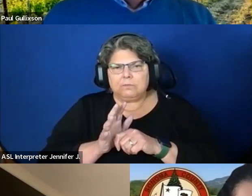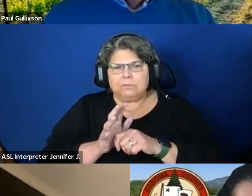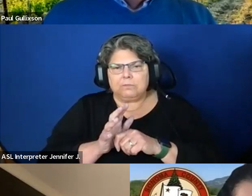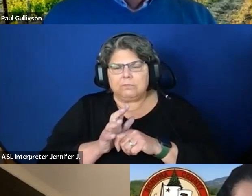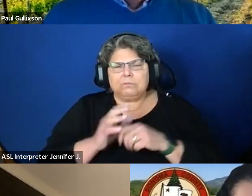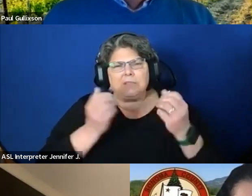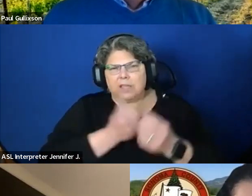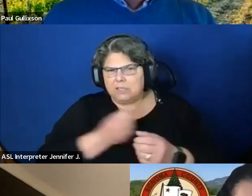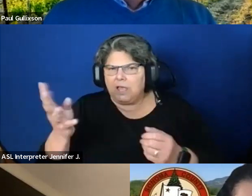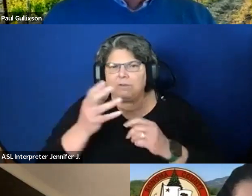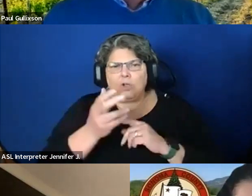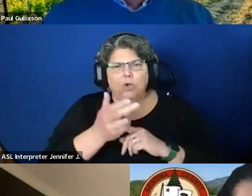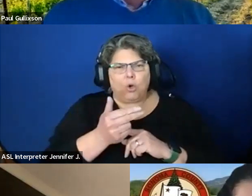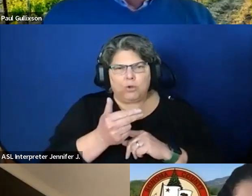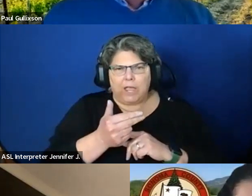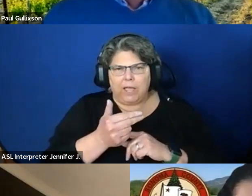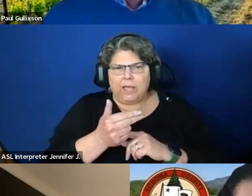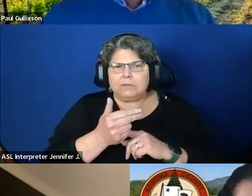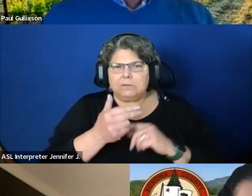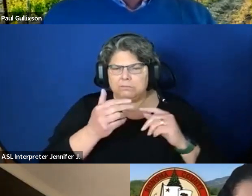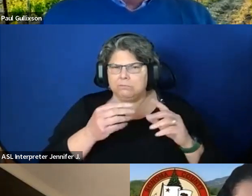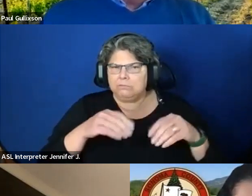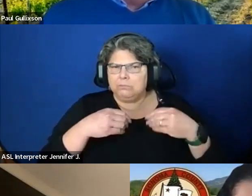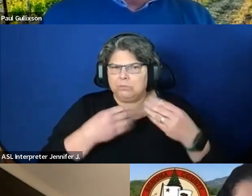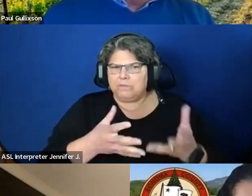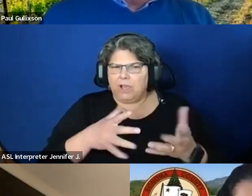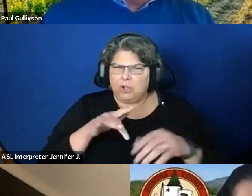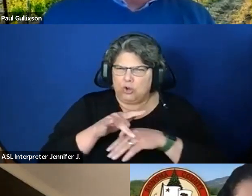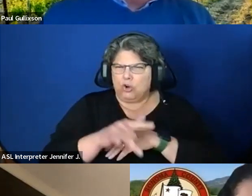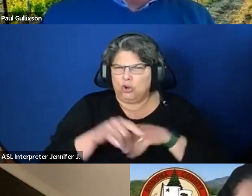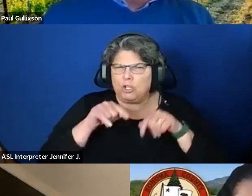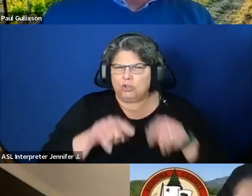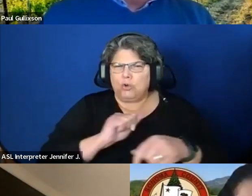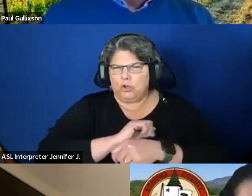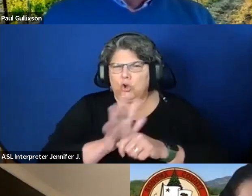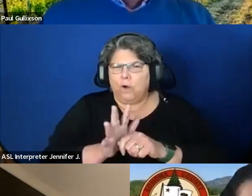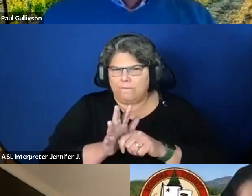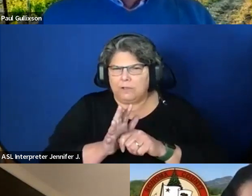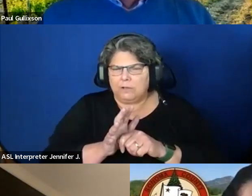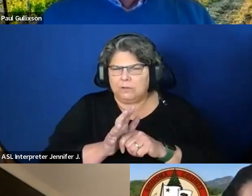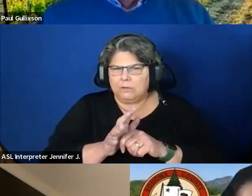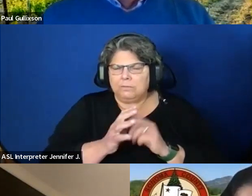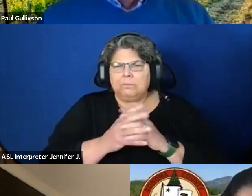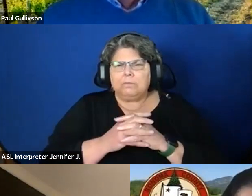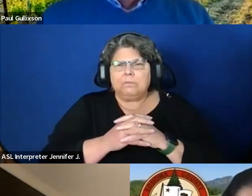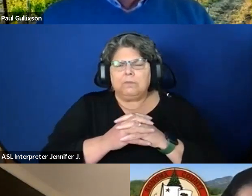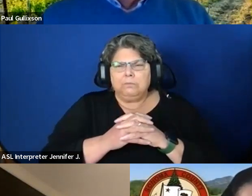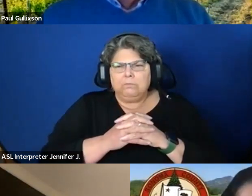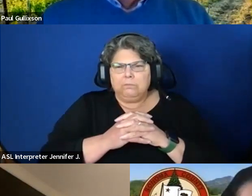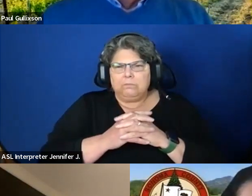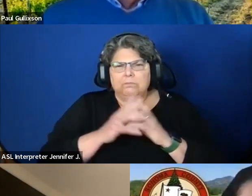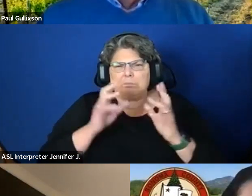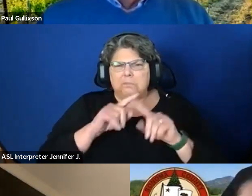of hotels that were provided early on during the COVID response. And so that